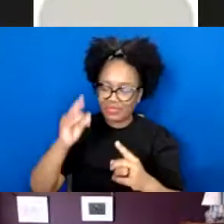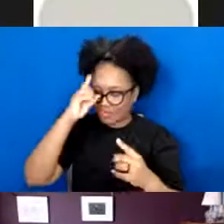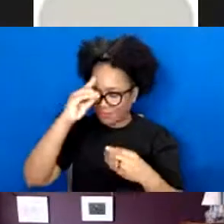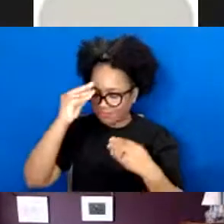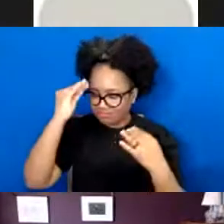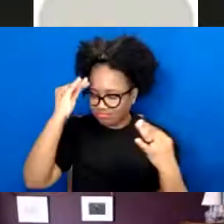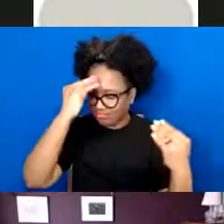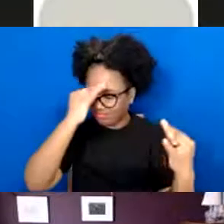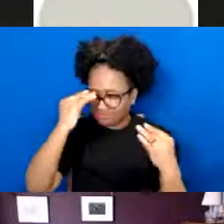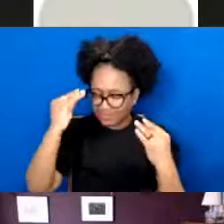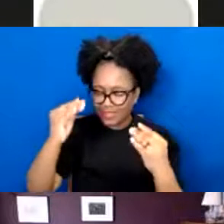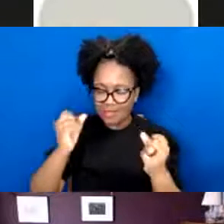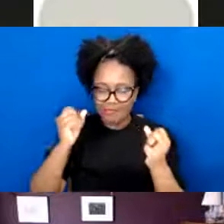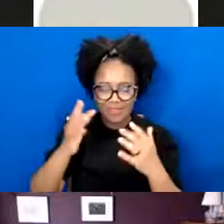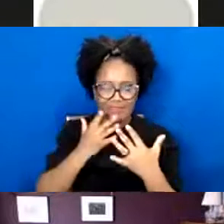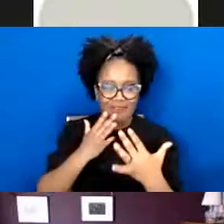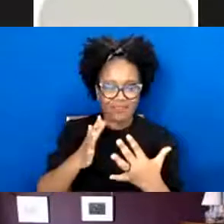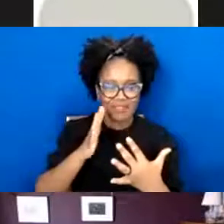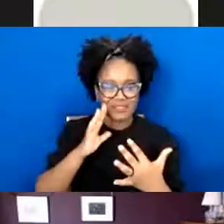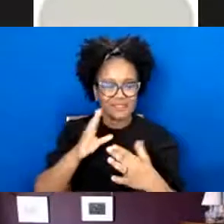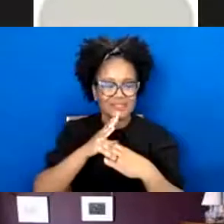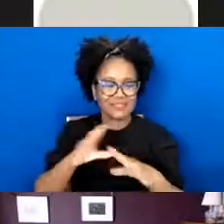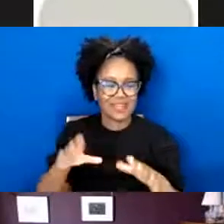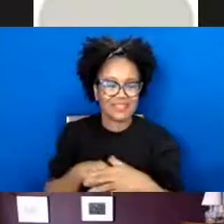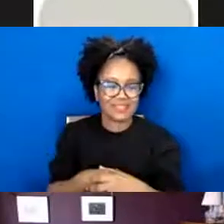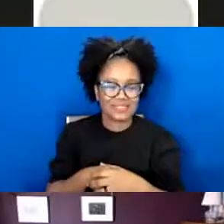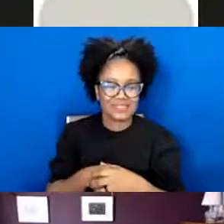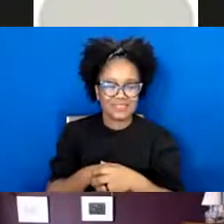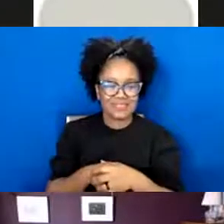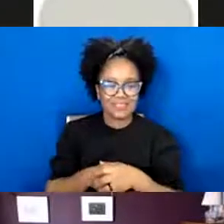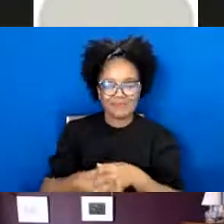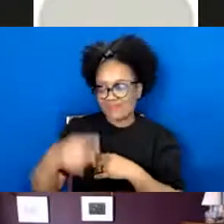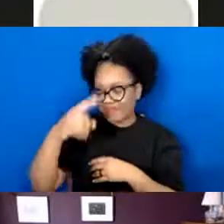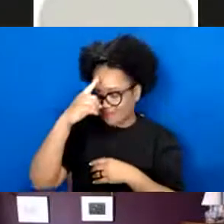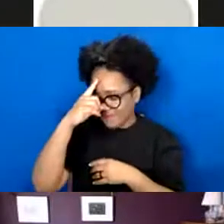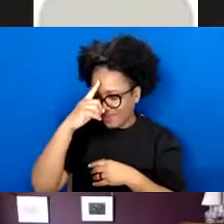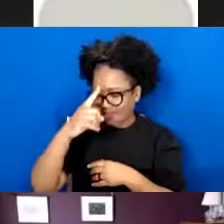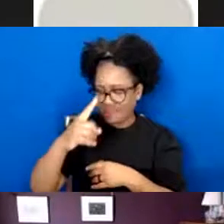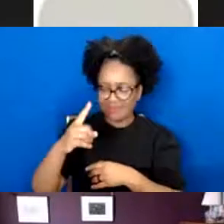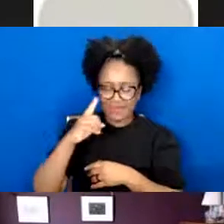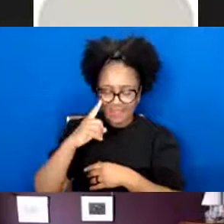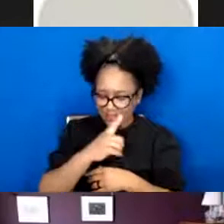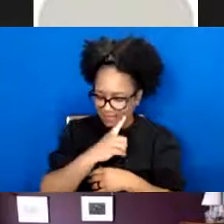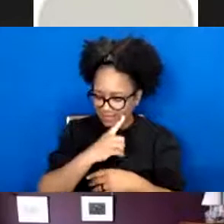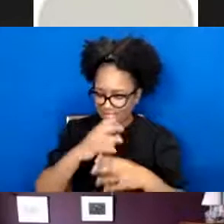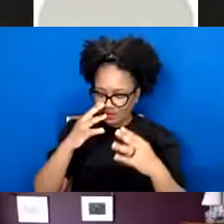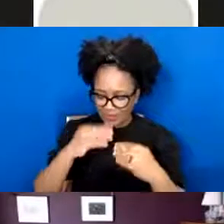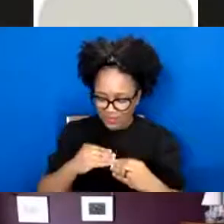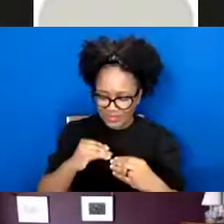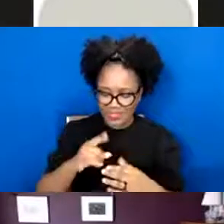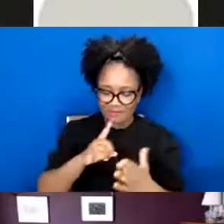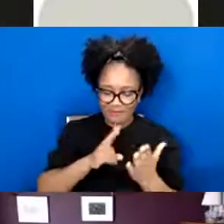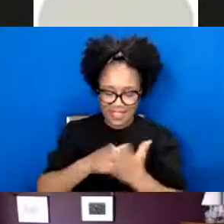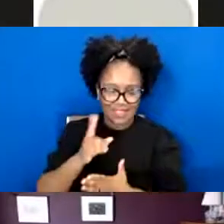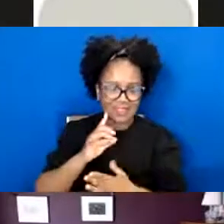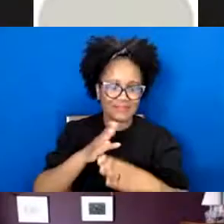flooded, voice constrained, eyes closed. And the reality of safety and who keeps me safe were broken. I think of you and